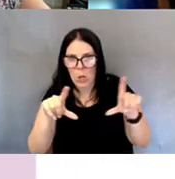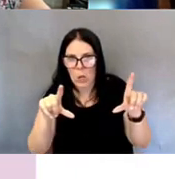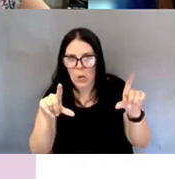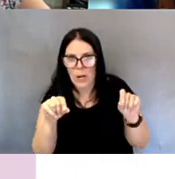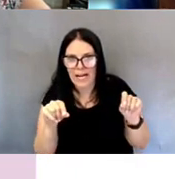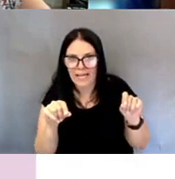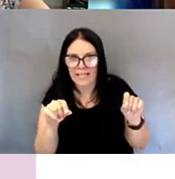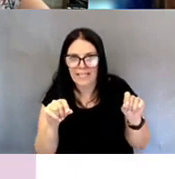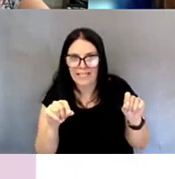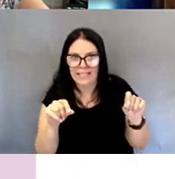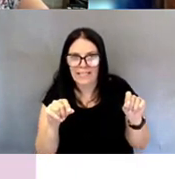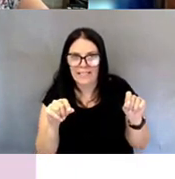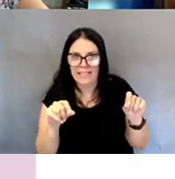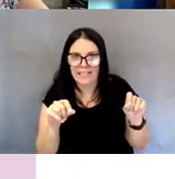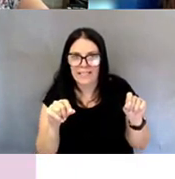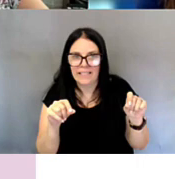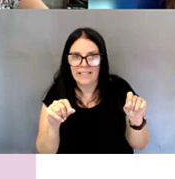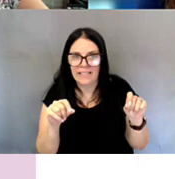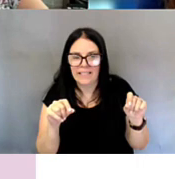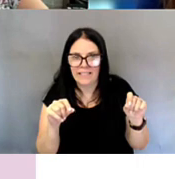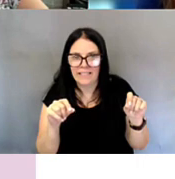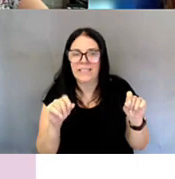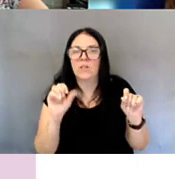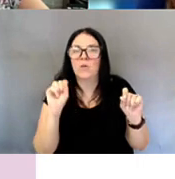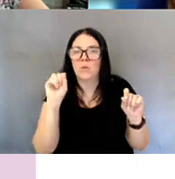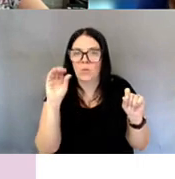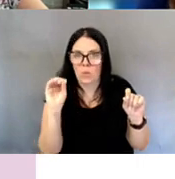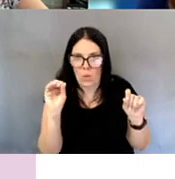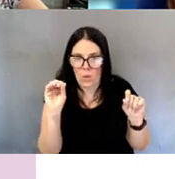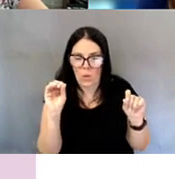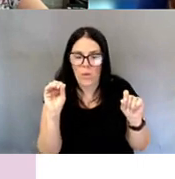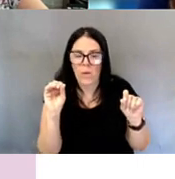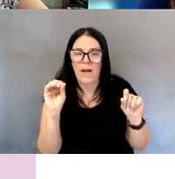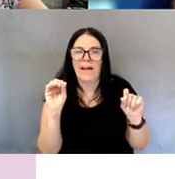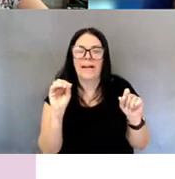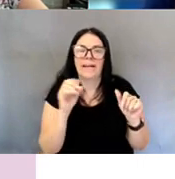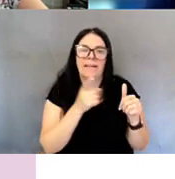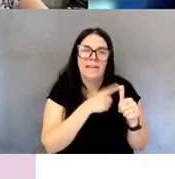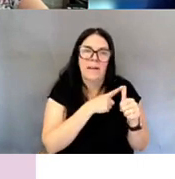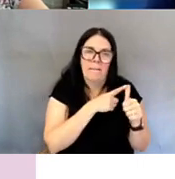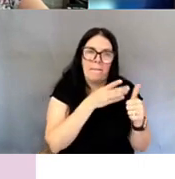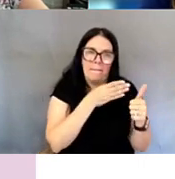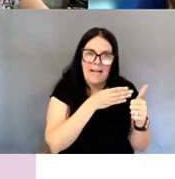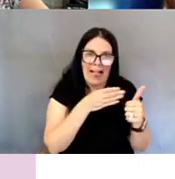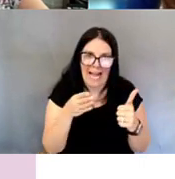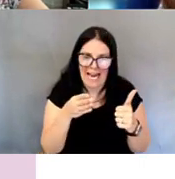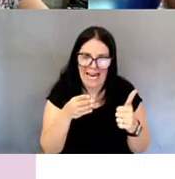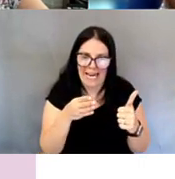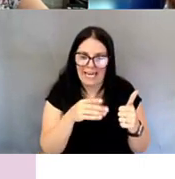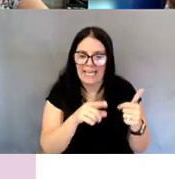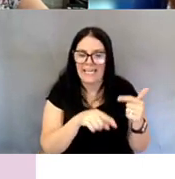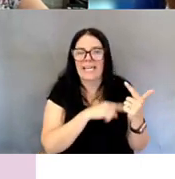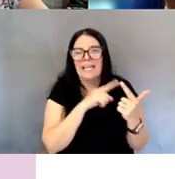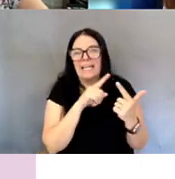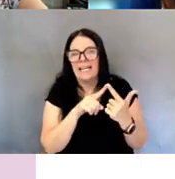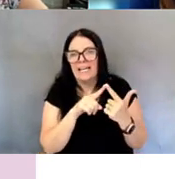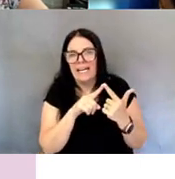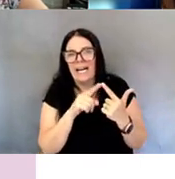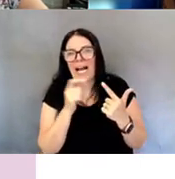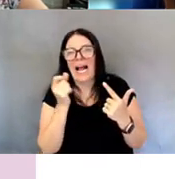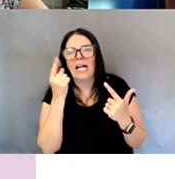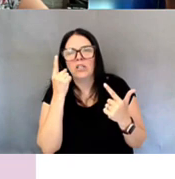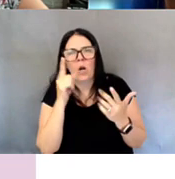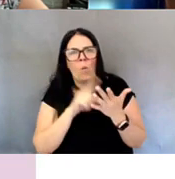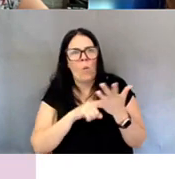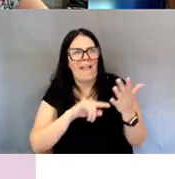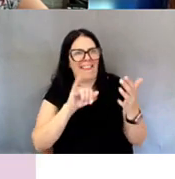at hand today. So we talked about planning for flow. We talked about understanding what